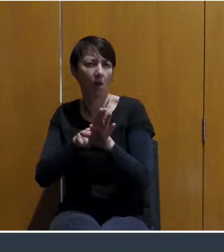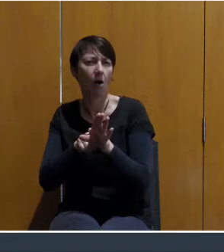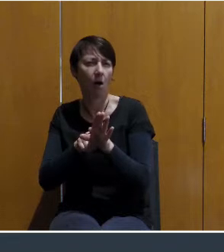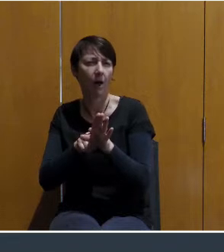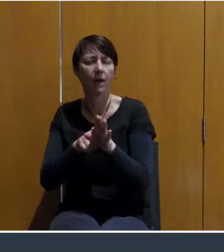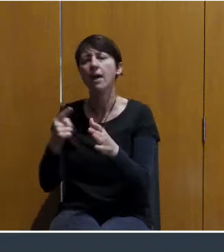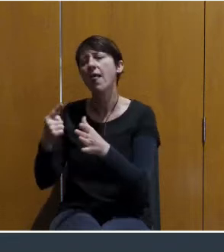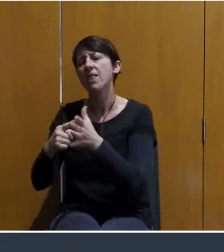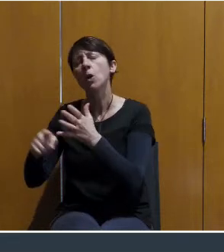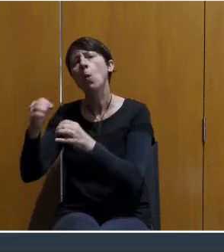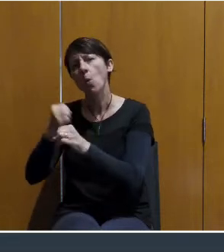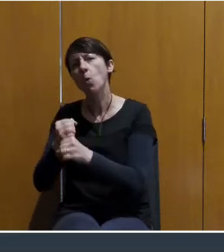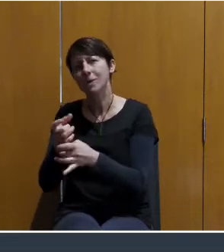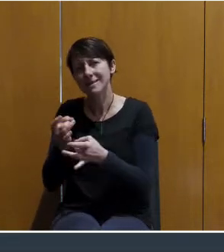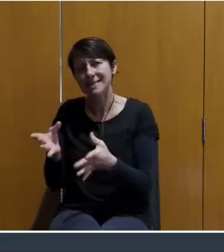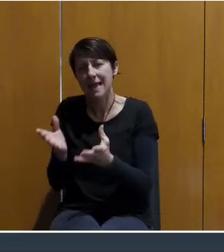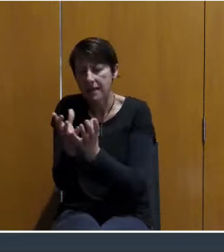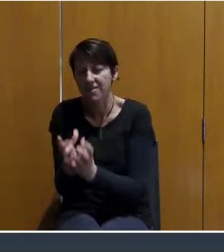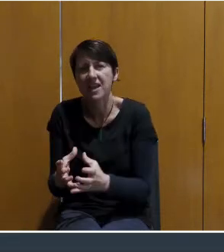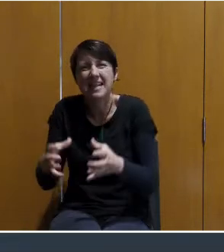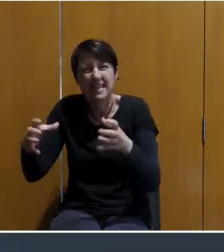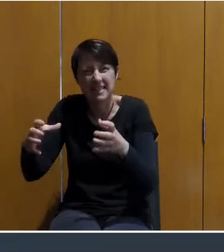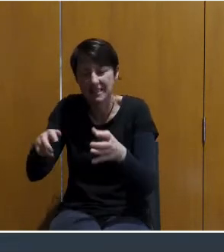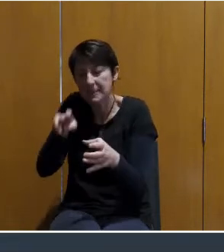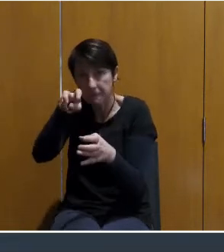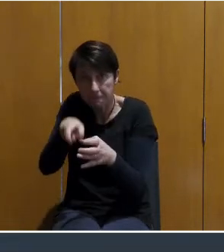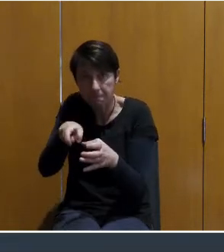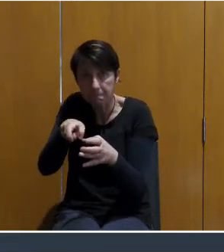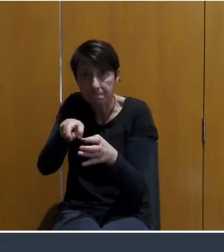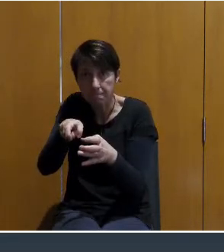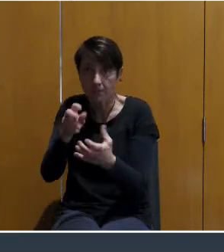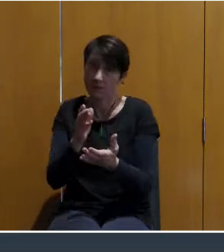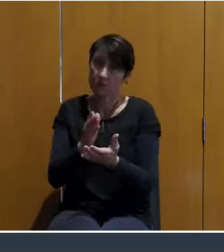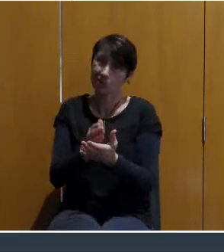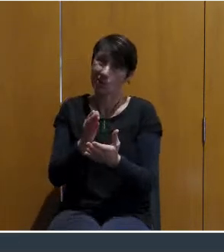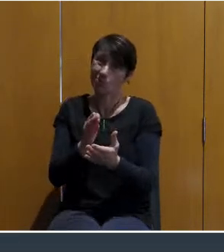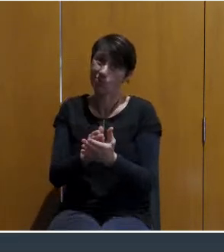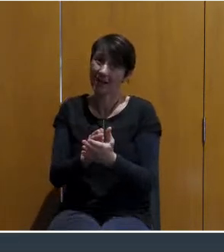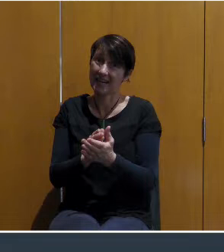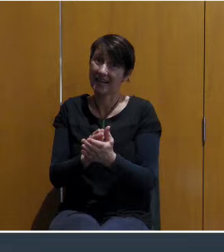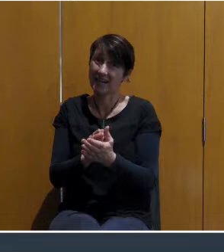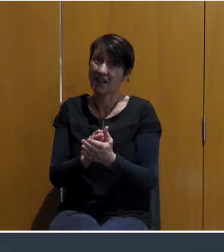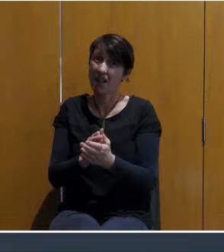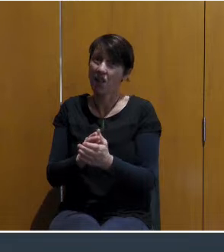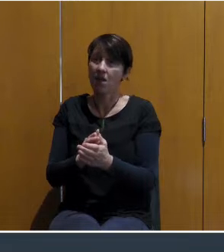So August should be the latest time, please, when